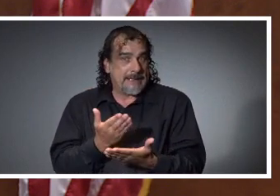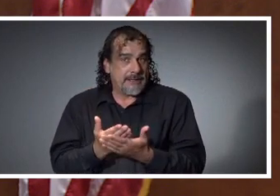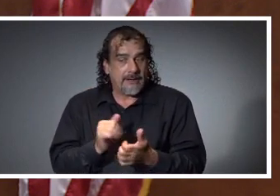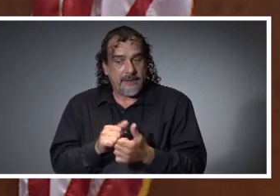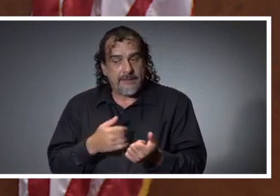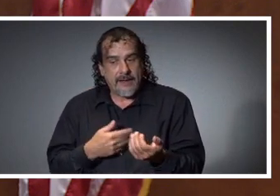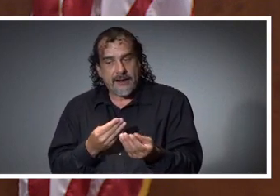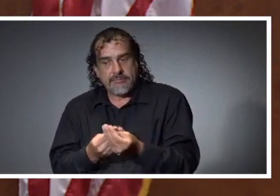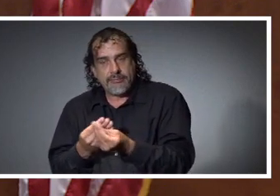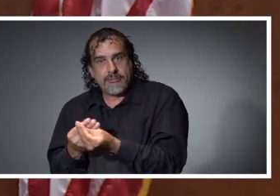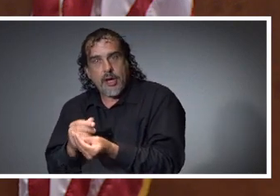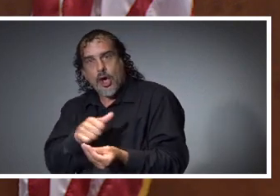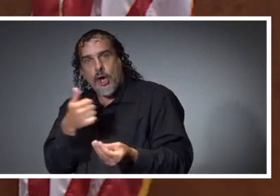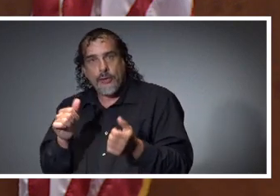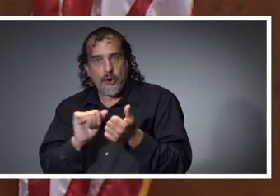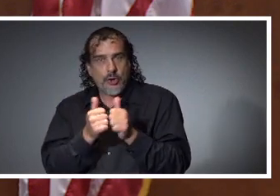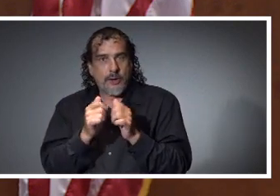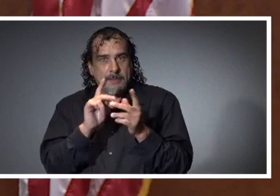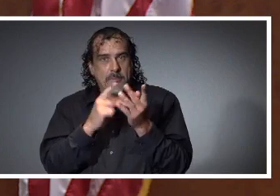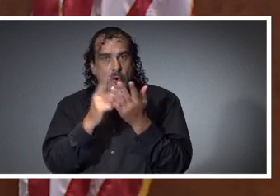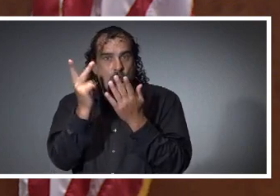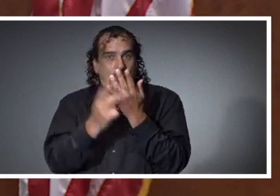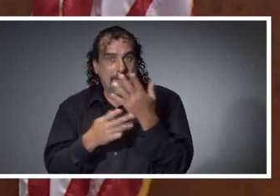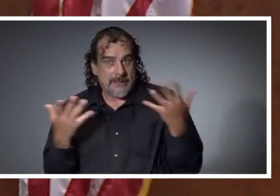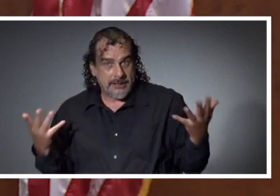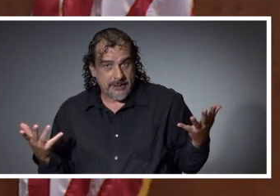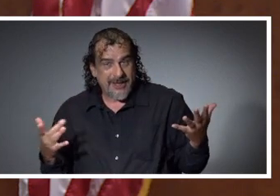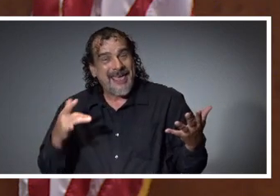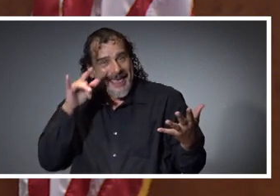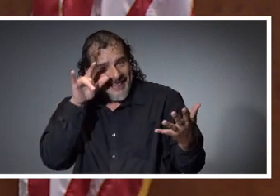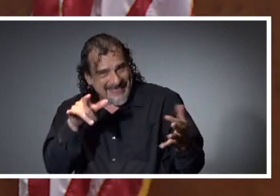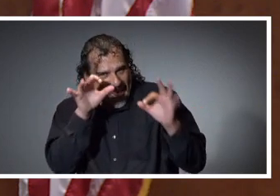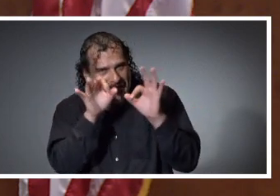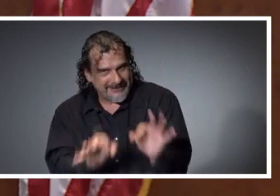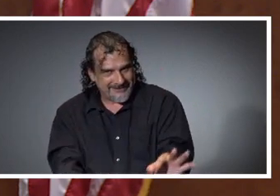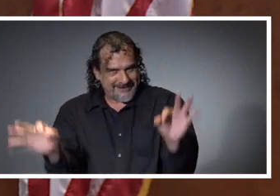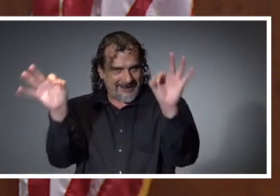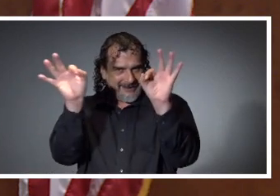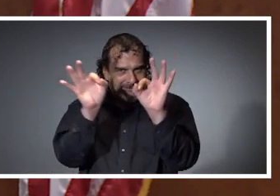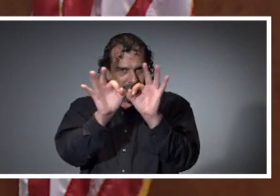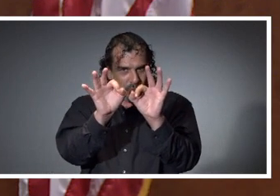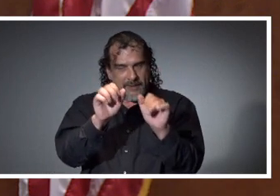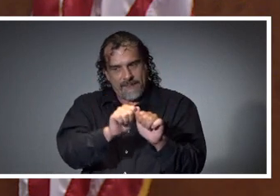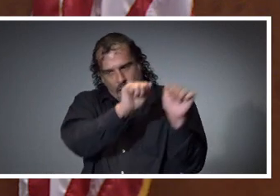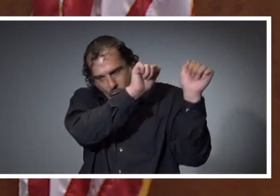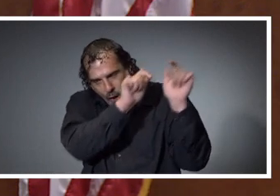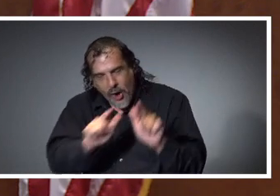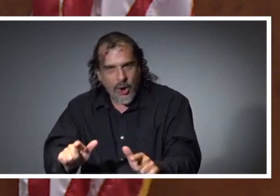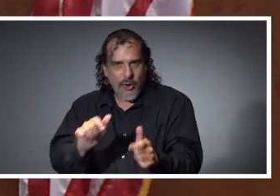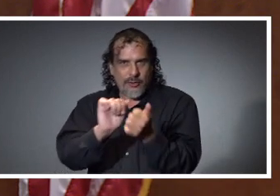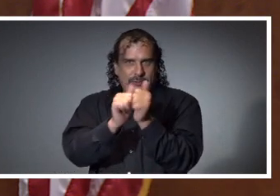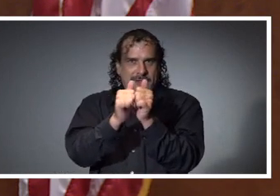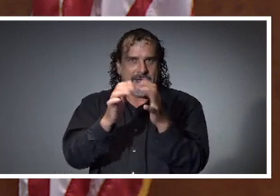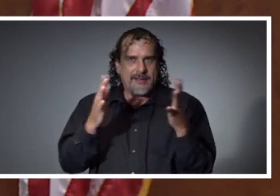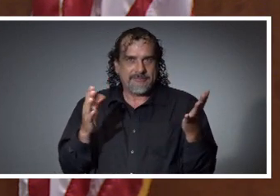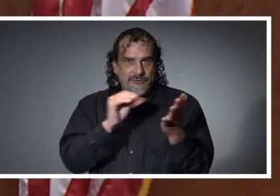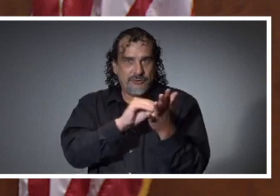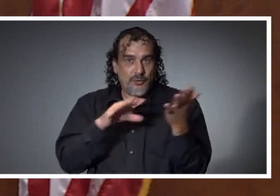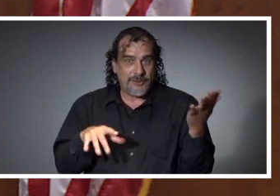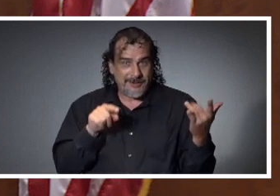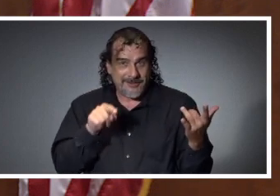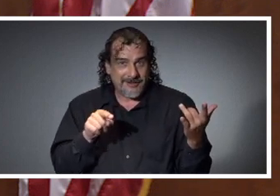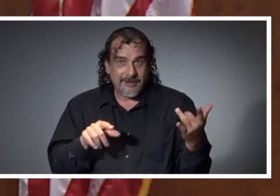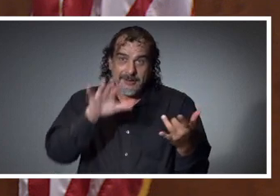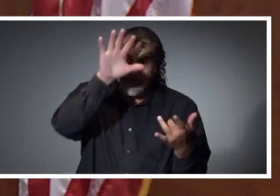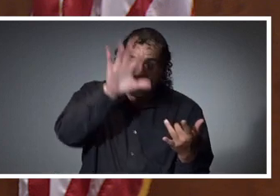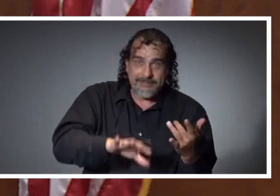fund other programs, which I believe is critically important to an awful lot of student athletes across the state